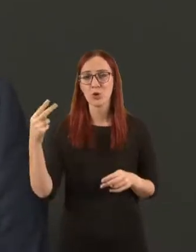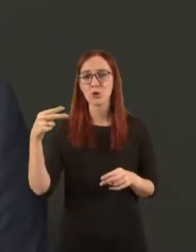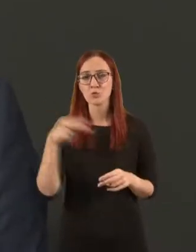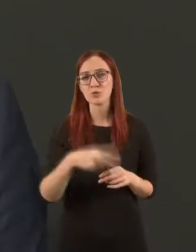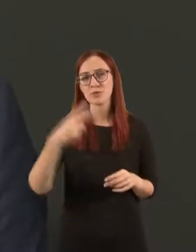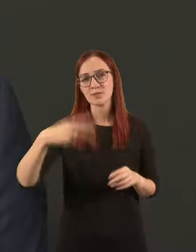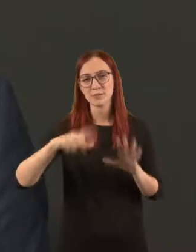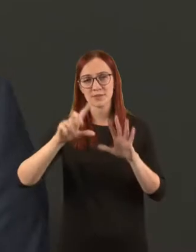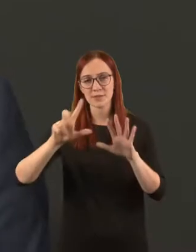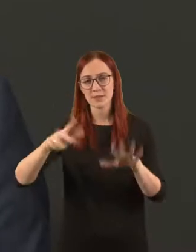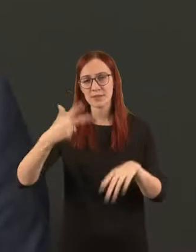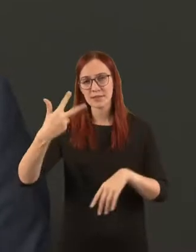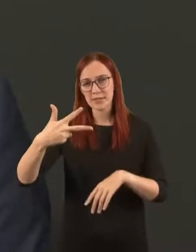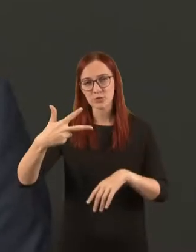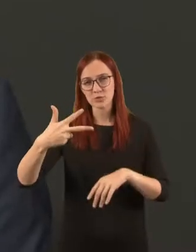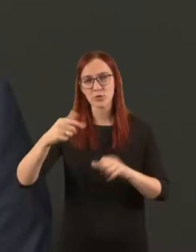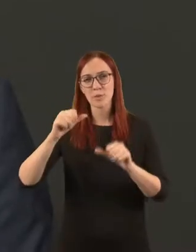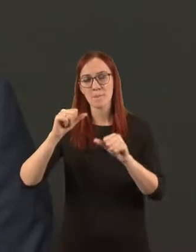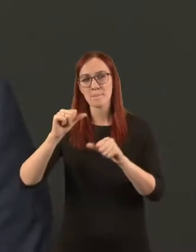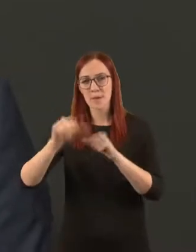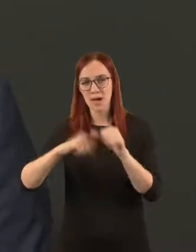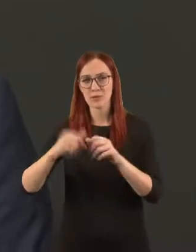cost. And